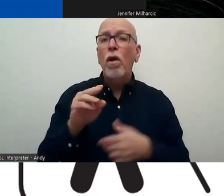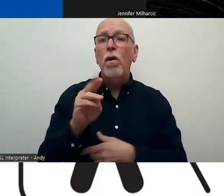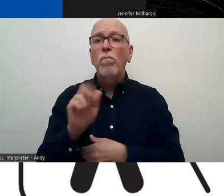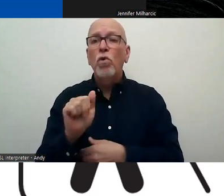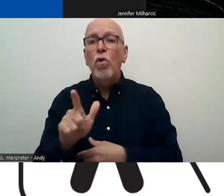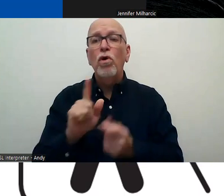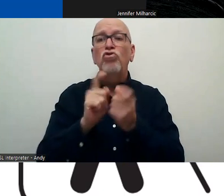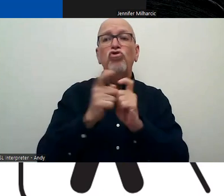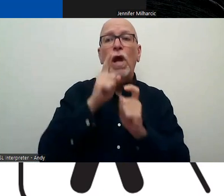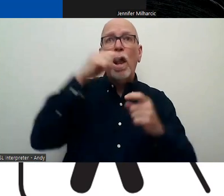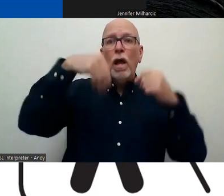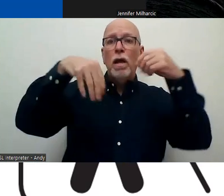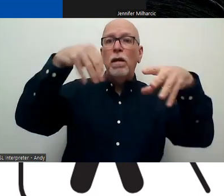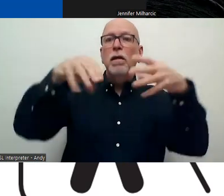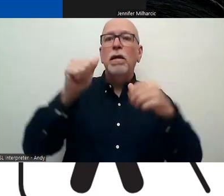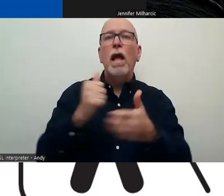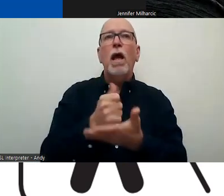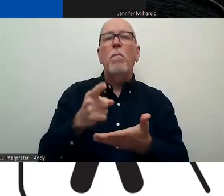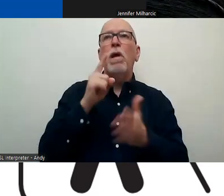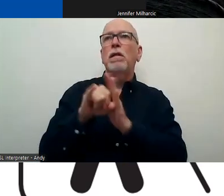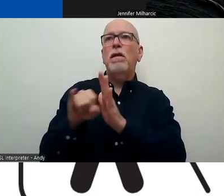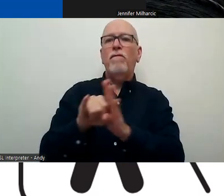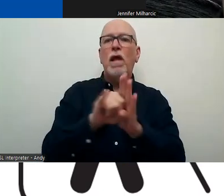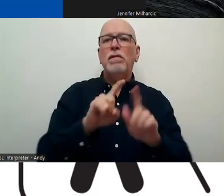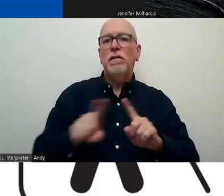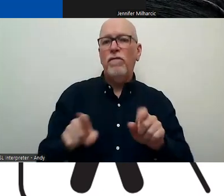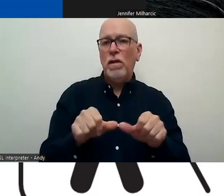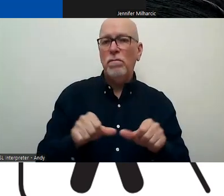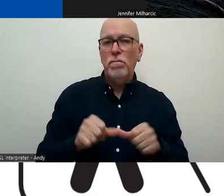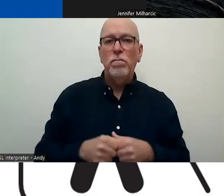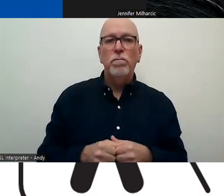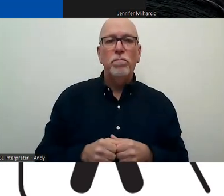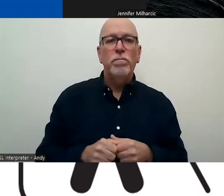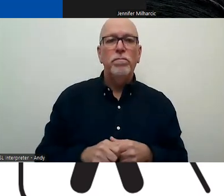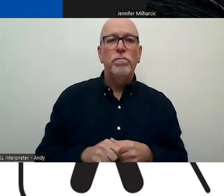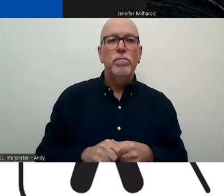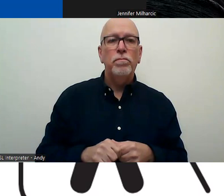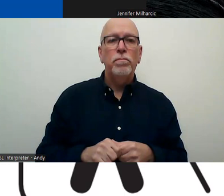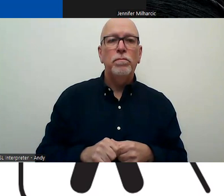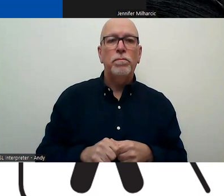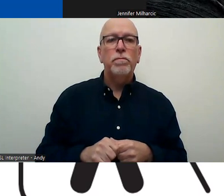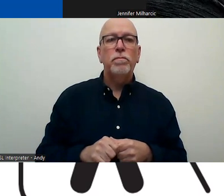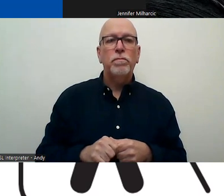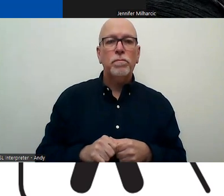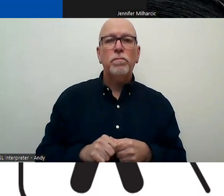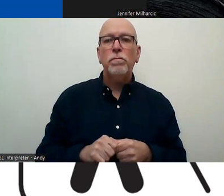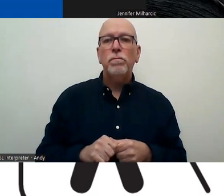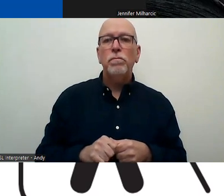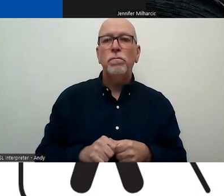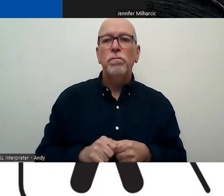lighting to recognize different spaces the use of entryway the